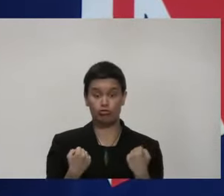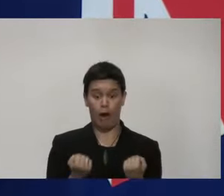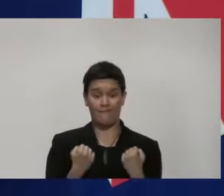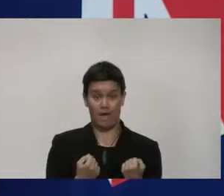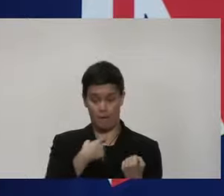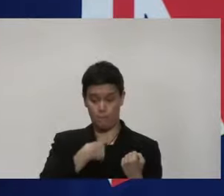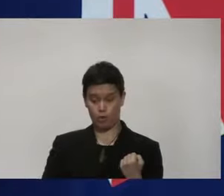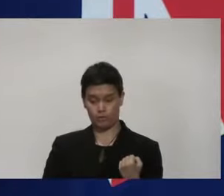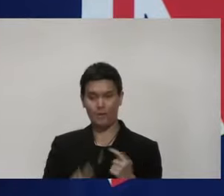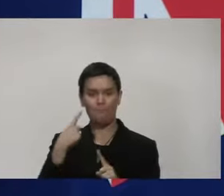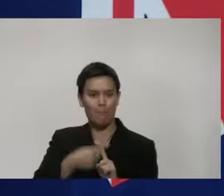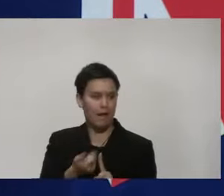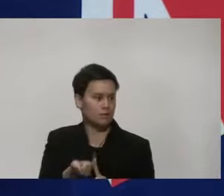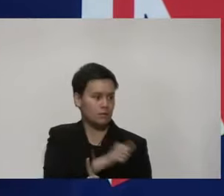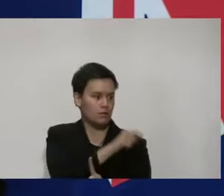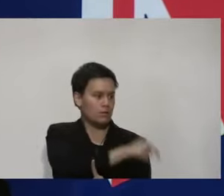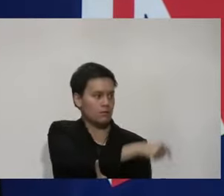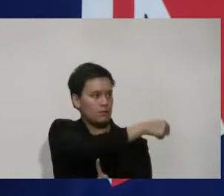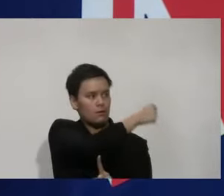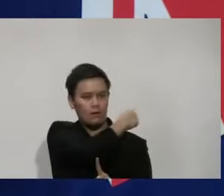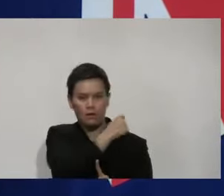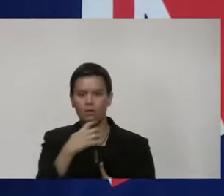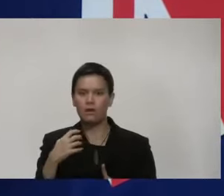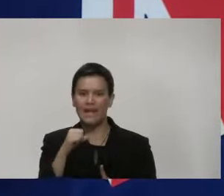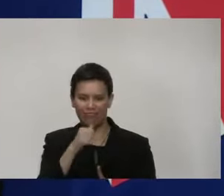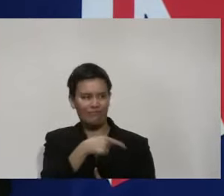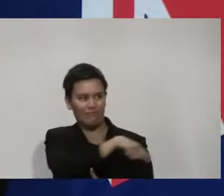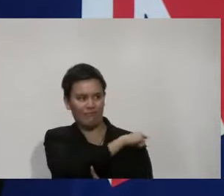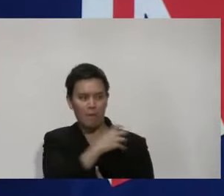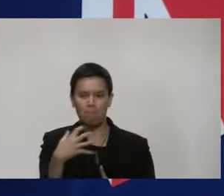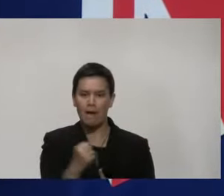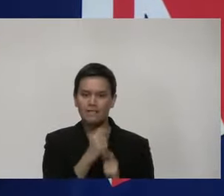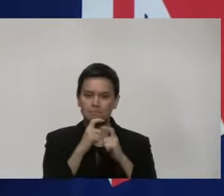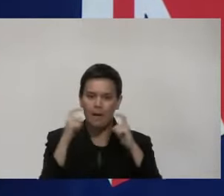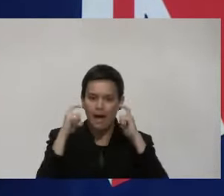our starting point. But we'll now work it through with them. Are you